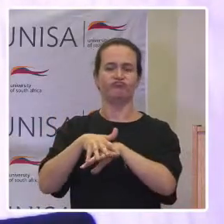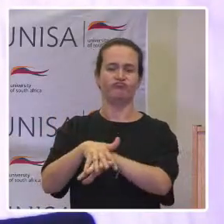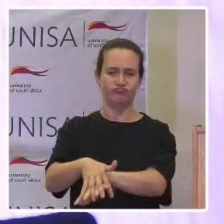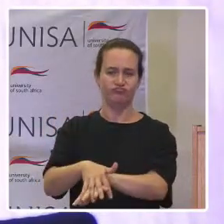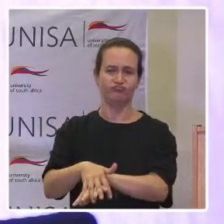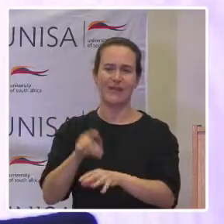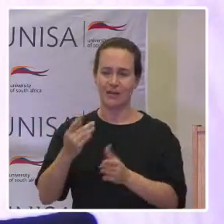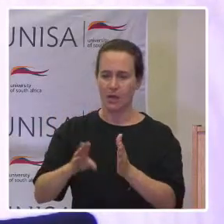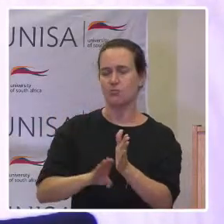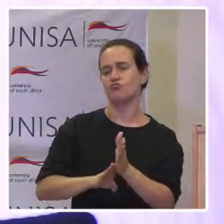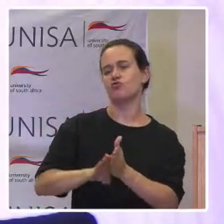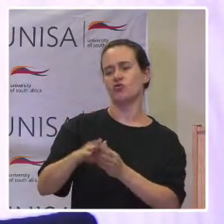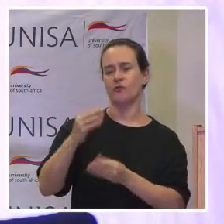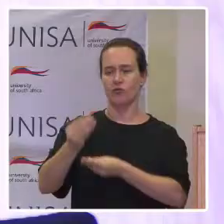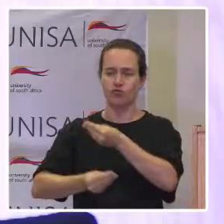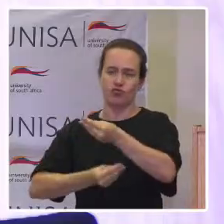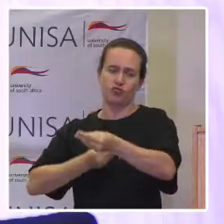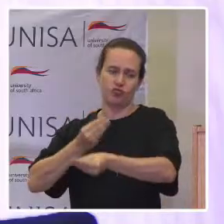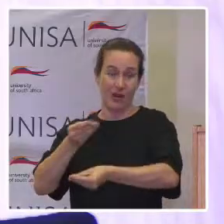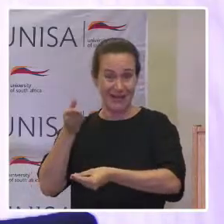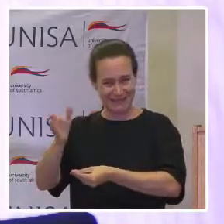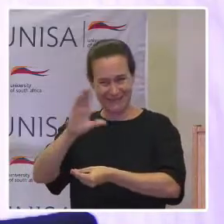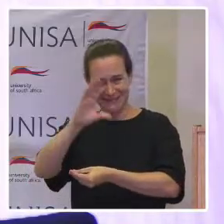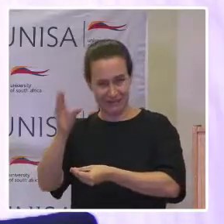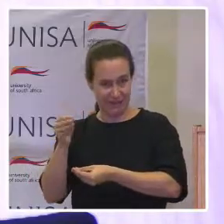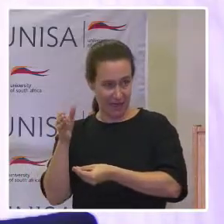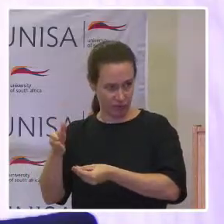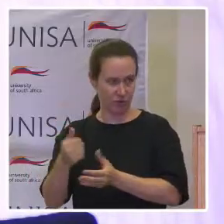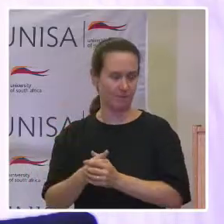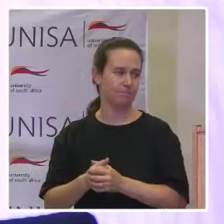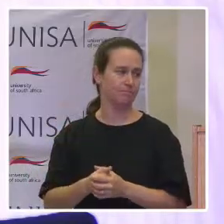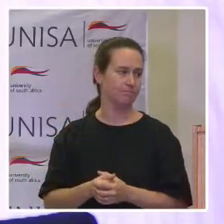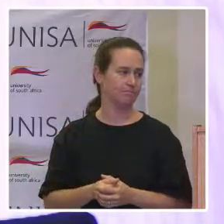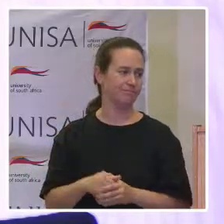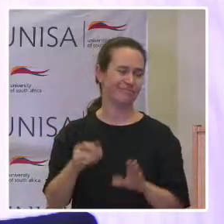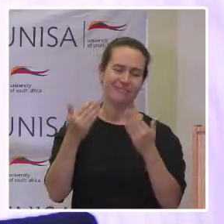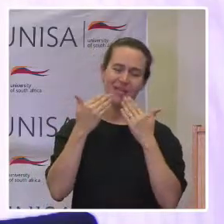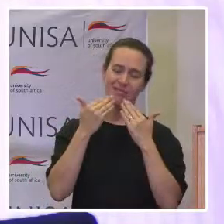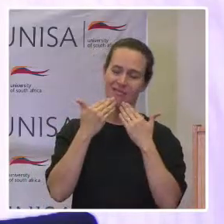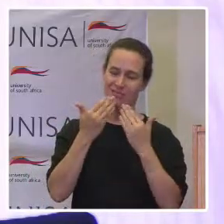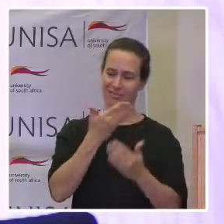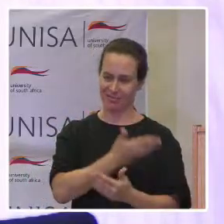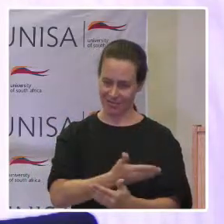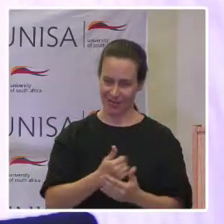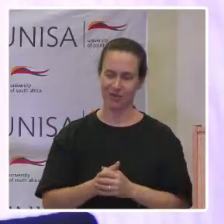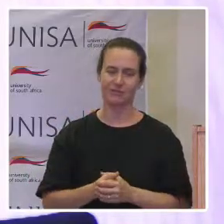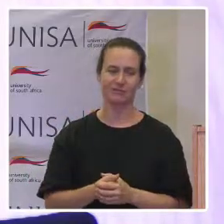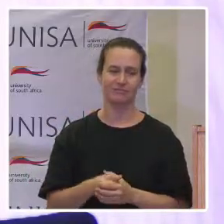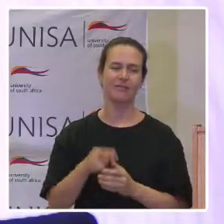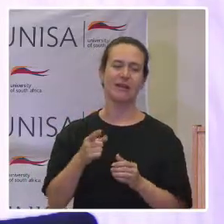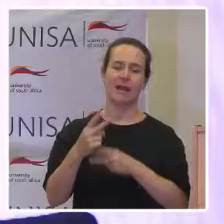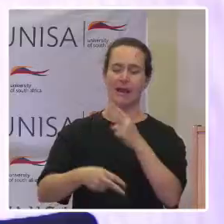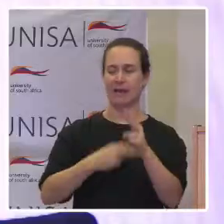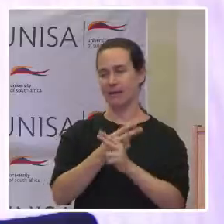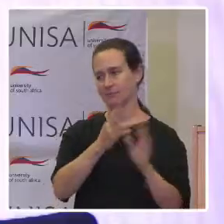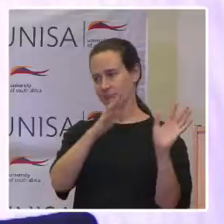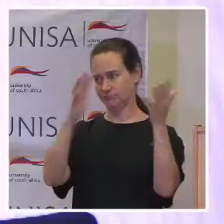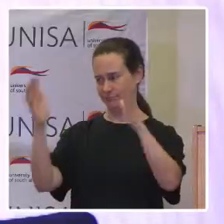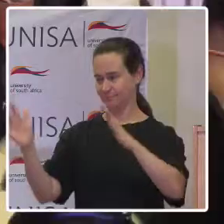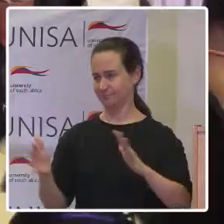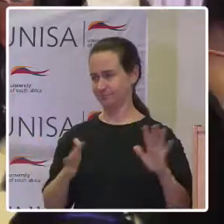even improve trading in the aviation industry. Thank you so much, Mr. Lindo. Let us just give him another round